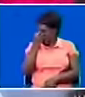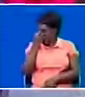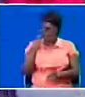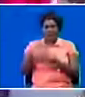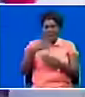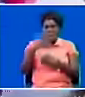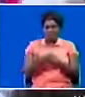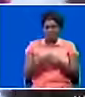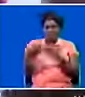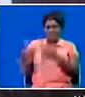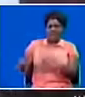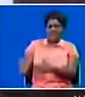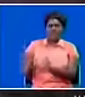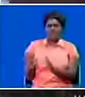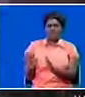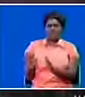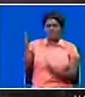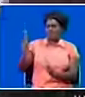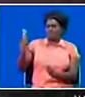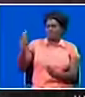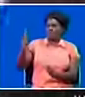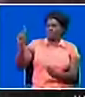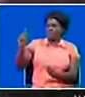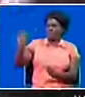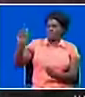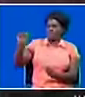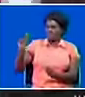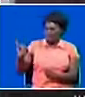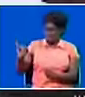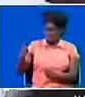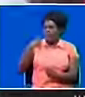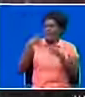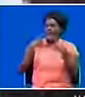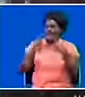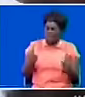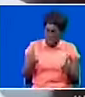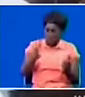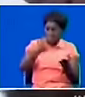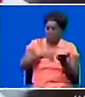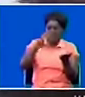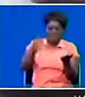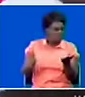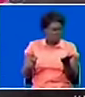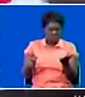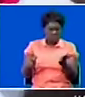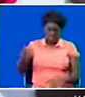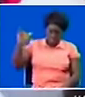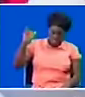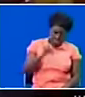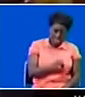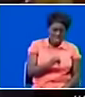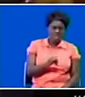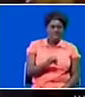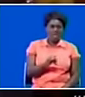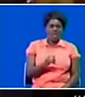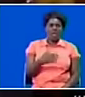left Kapseret, but Buzeki had already declared that despite the pressure to step down for Mandago, he will stay in the race. So